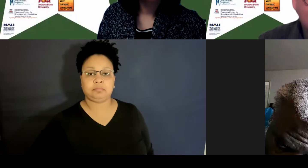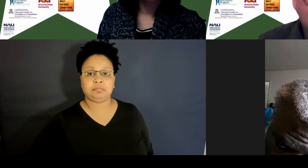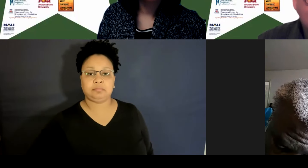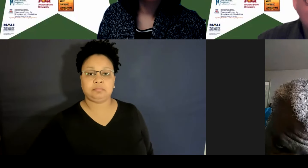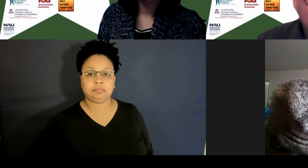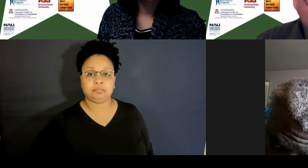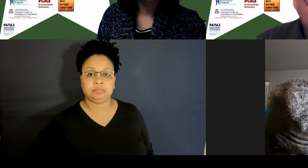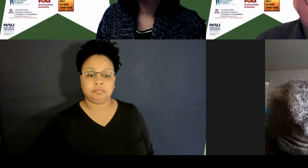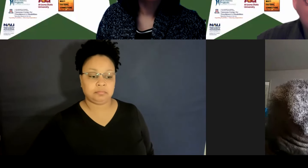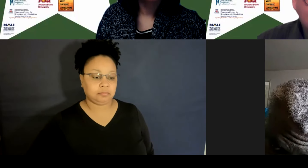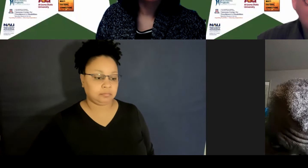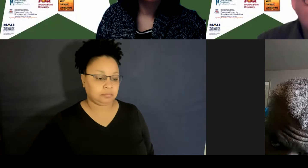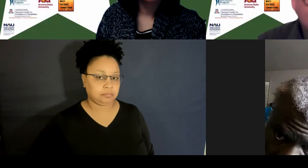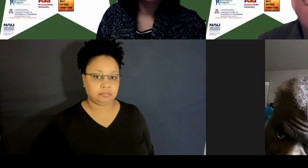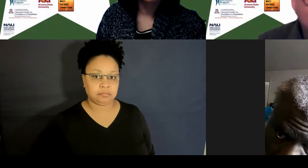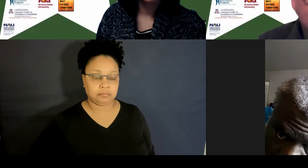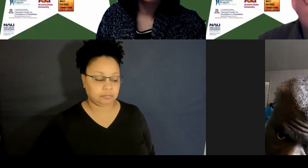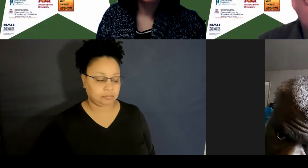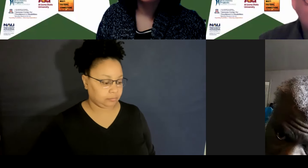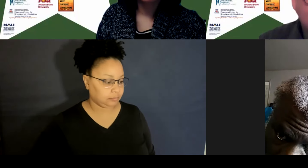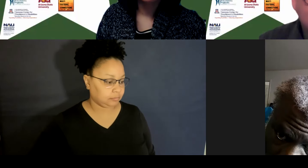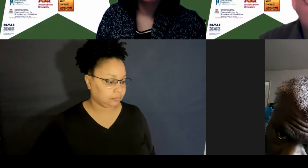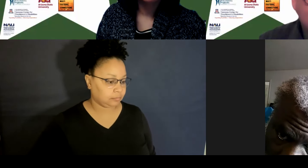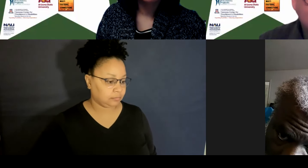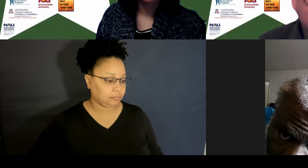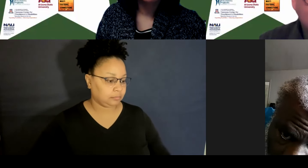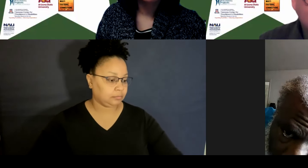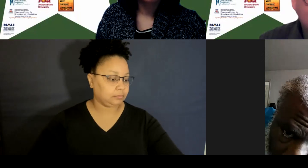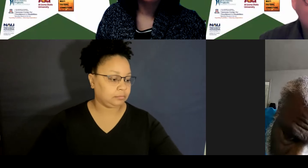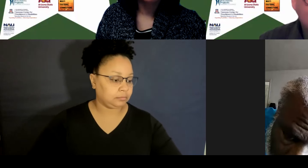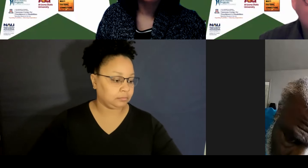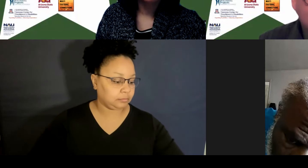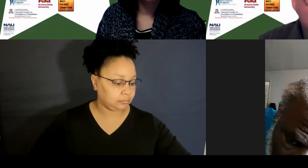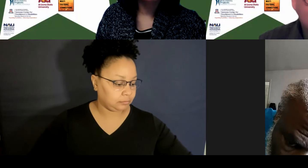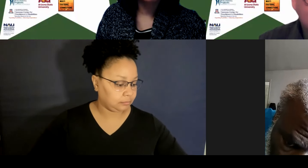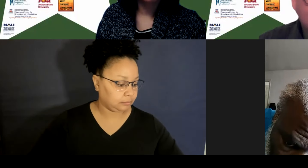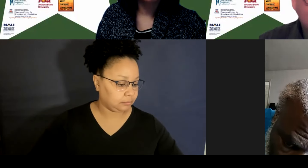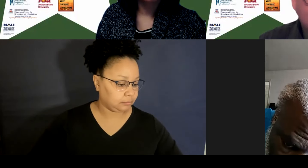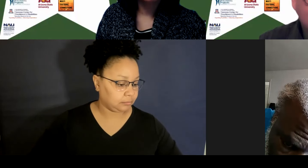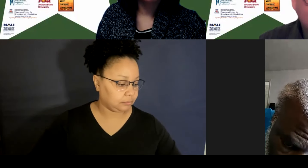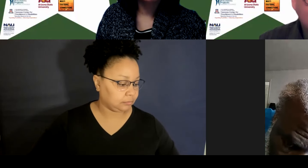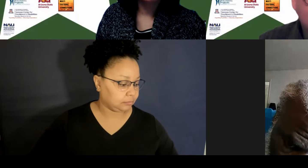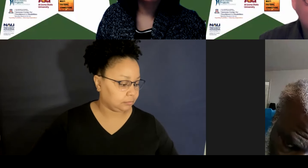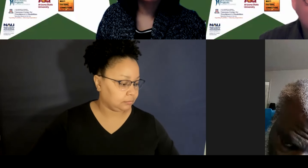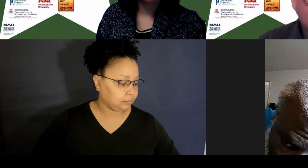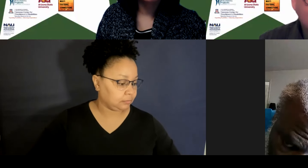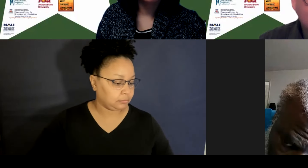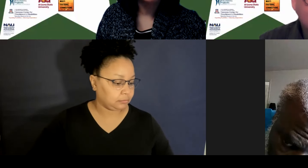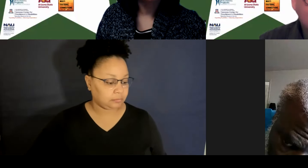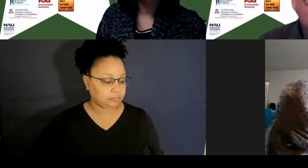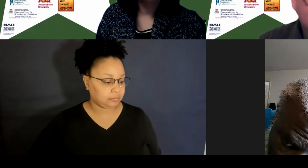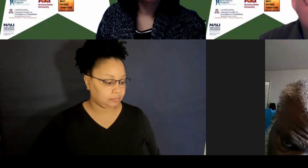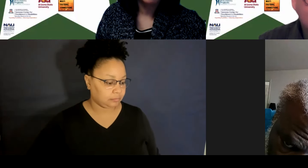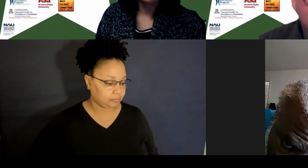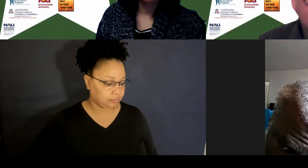Yeah, we have introduction slides. Okay, so Natalie will just introduce you at the beginning, or how do you want that done?